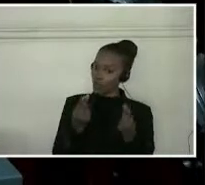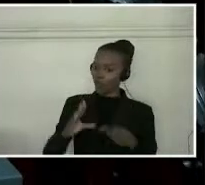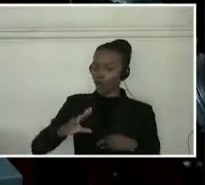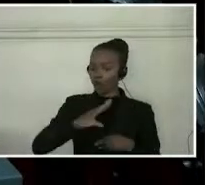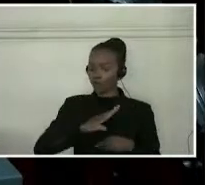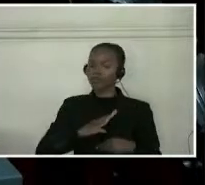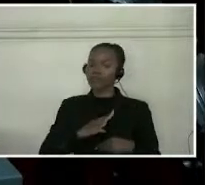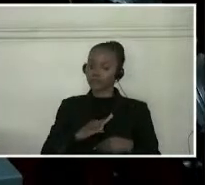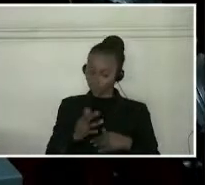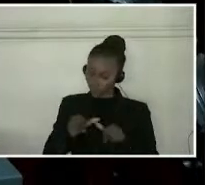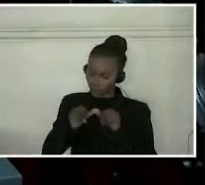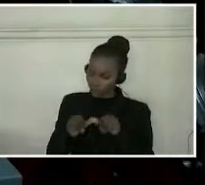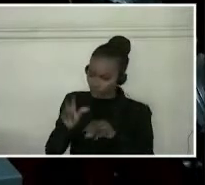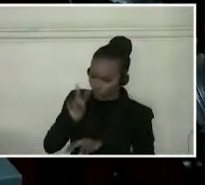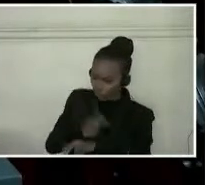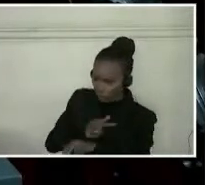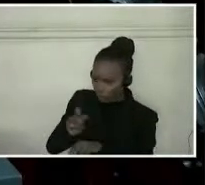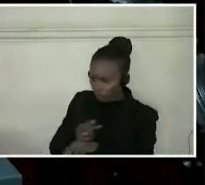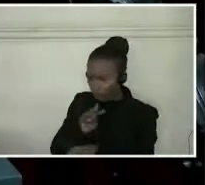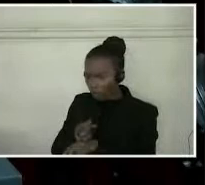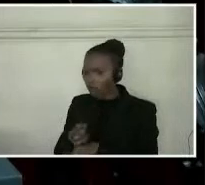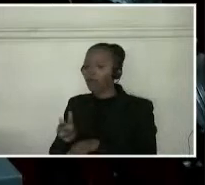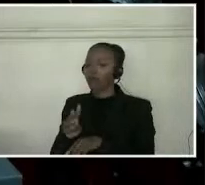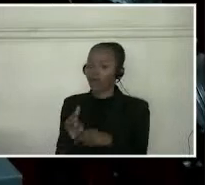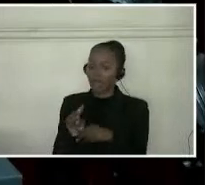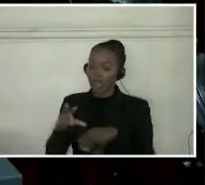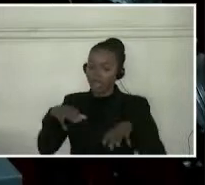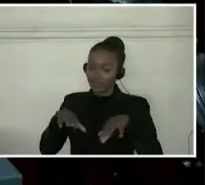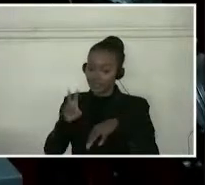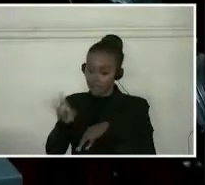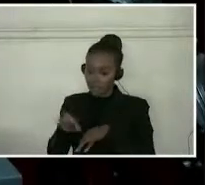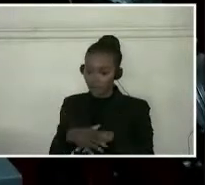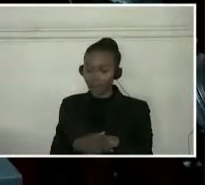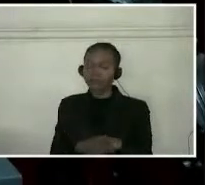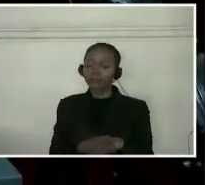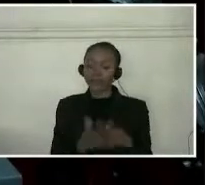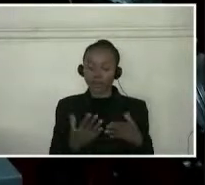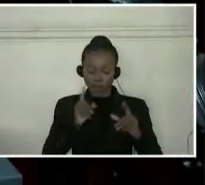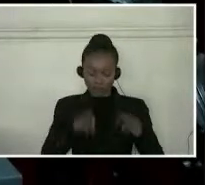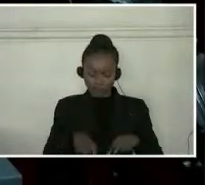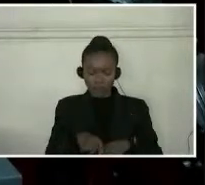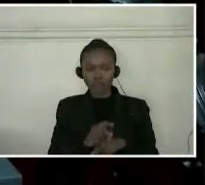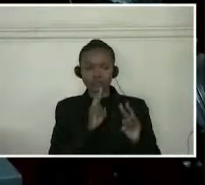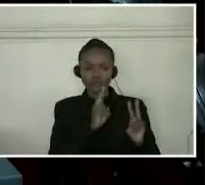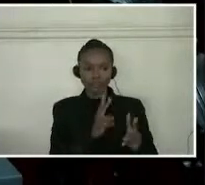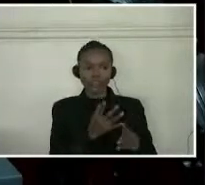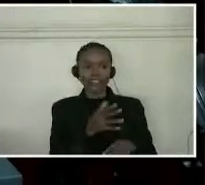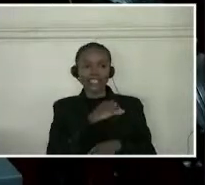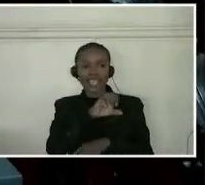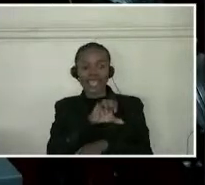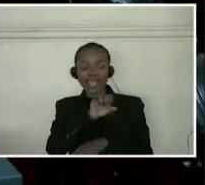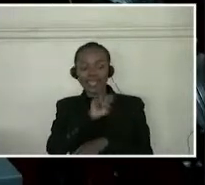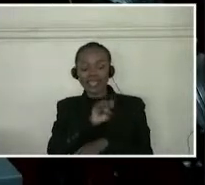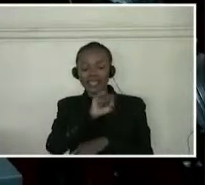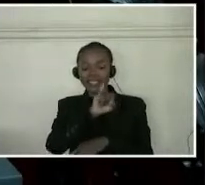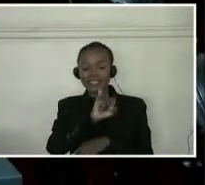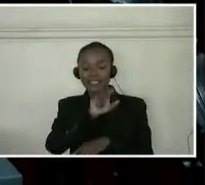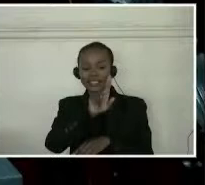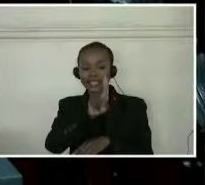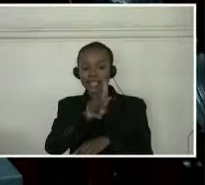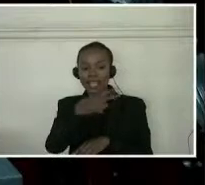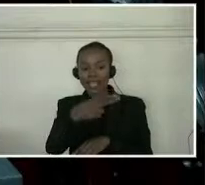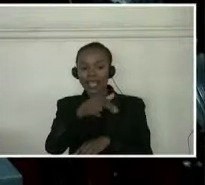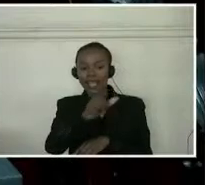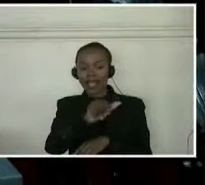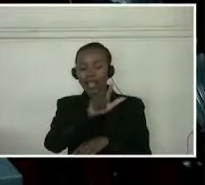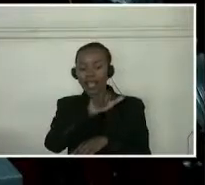activities there we are supposed to visit the new projects in escalating which did not happen but one hopes that the project is continuing